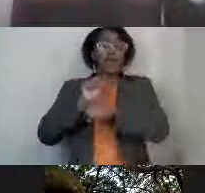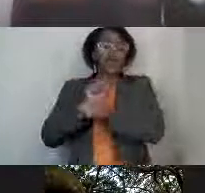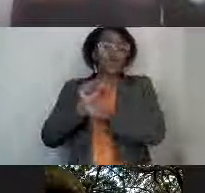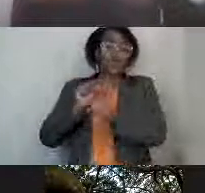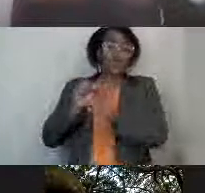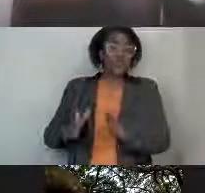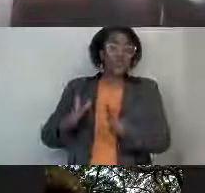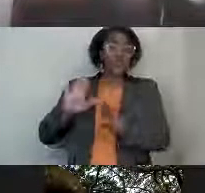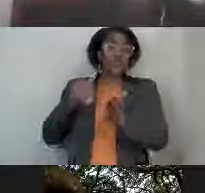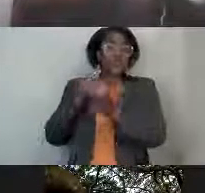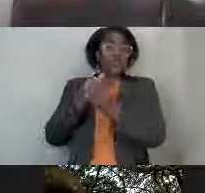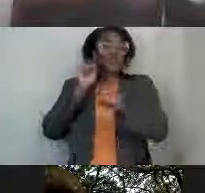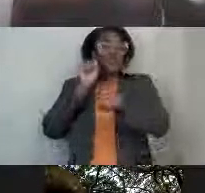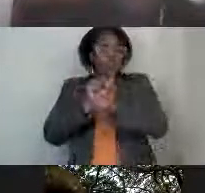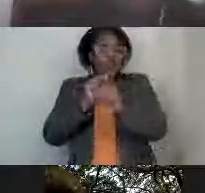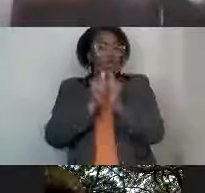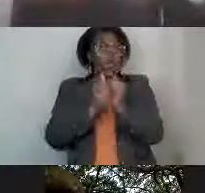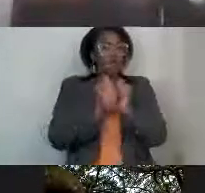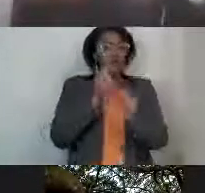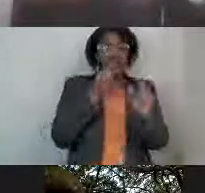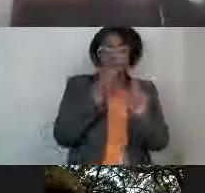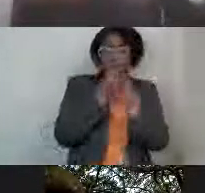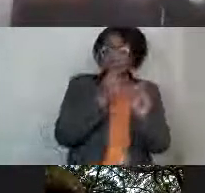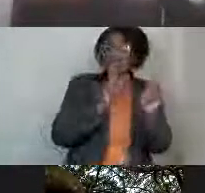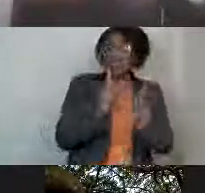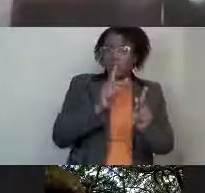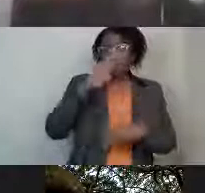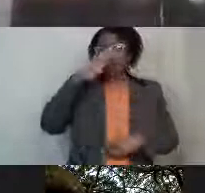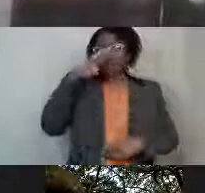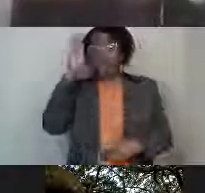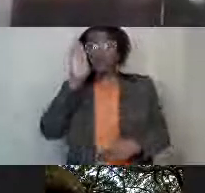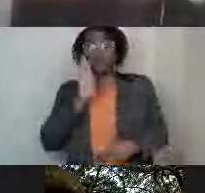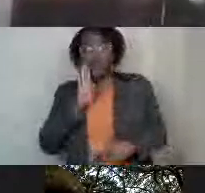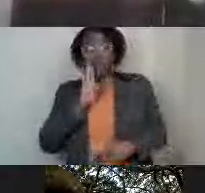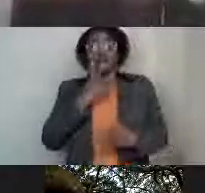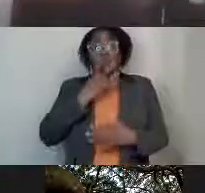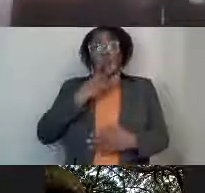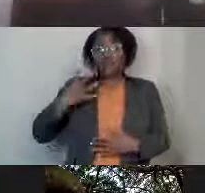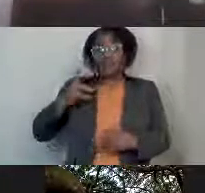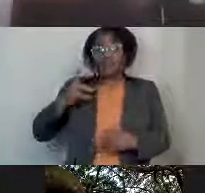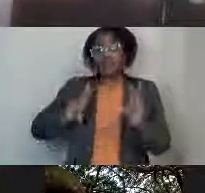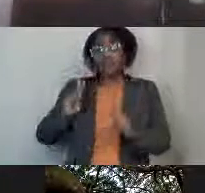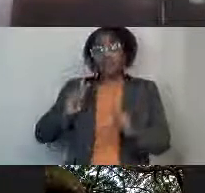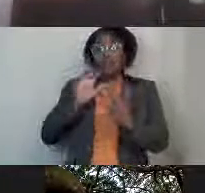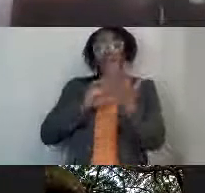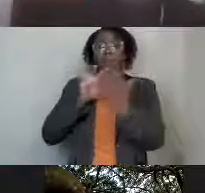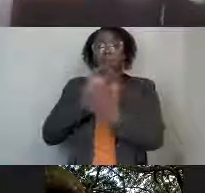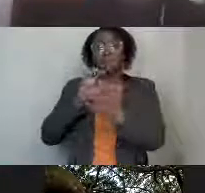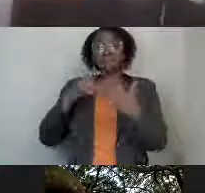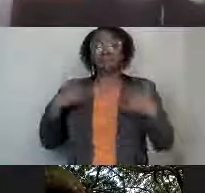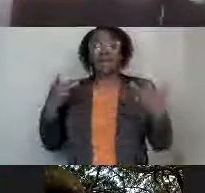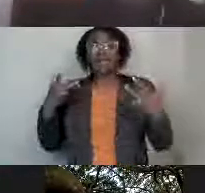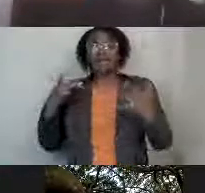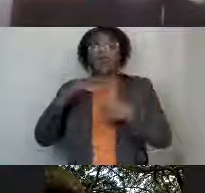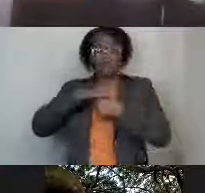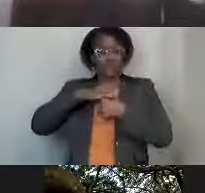those who are the most impacted. We work with Black and Brown immigrant folks, mixed status. We work in, we're very local, and so